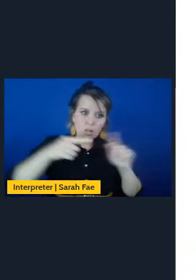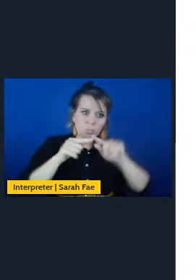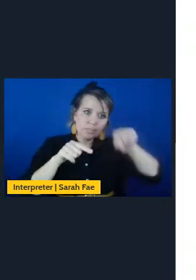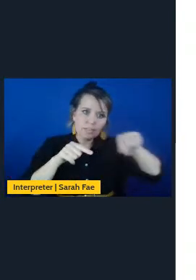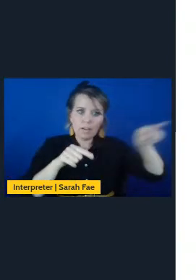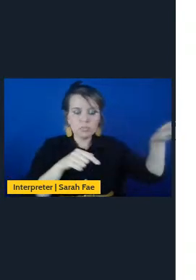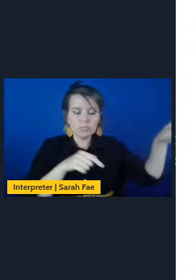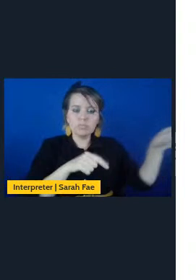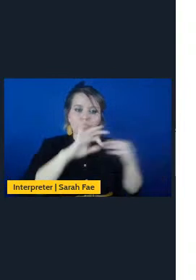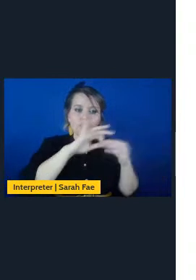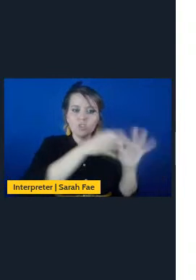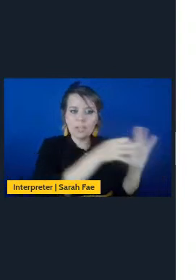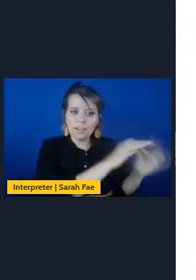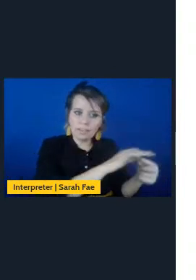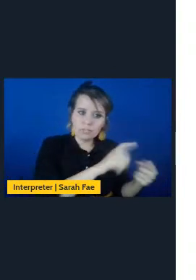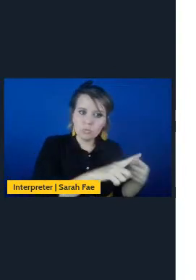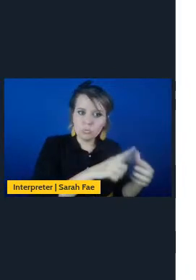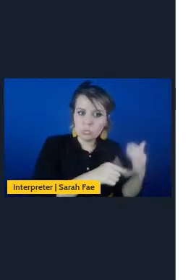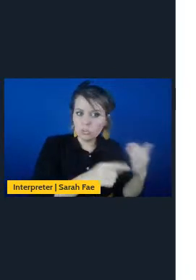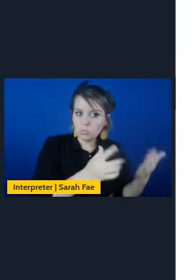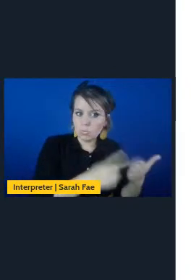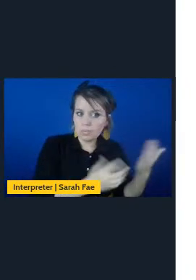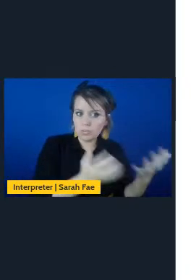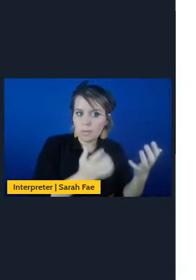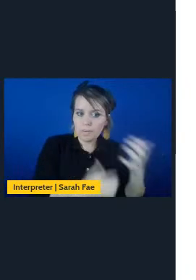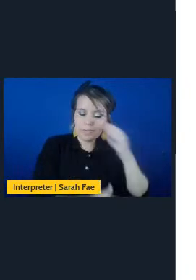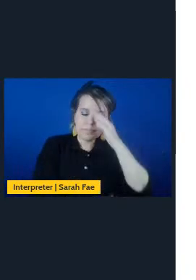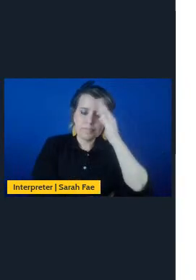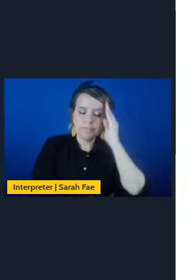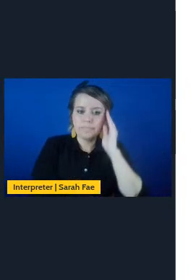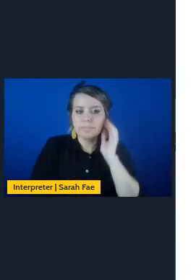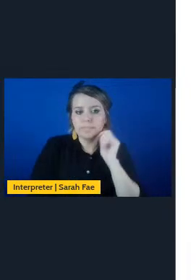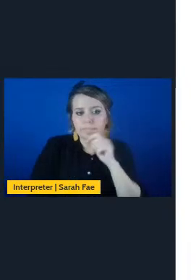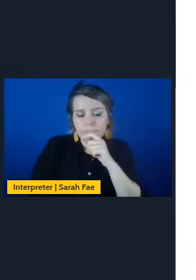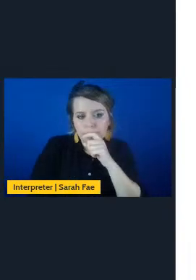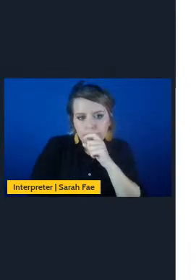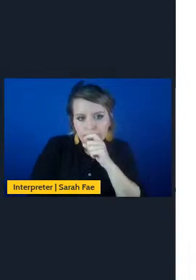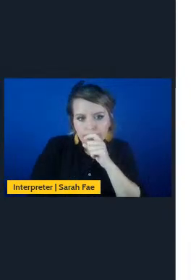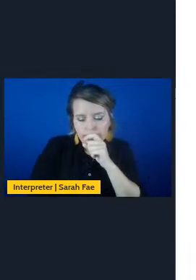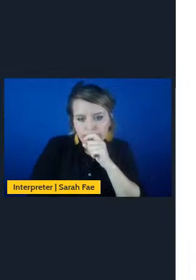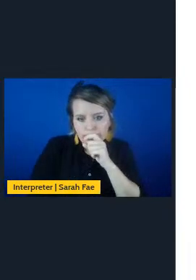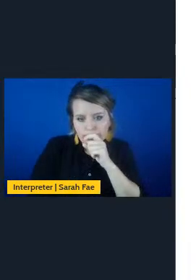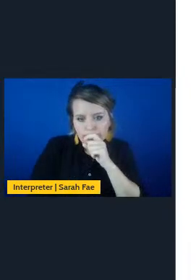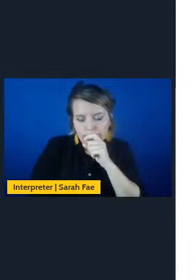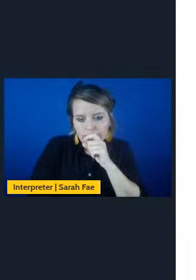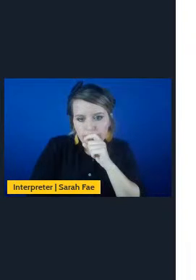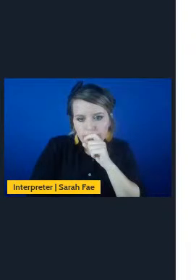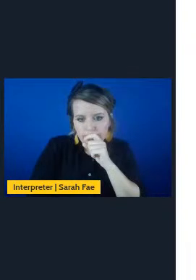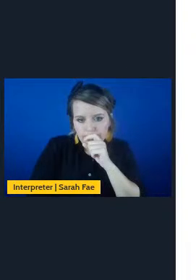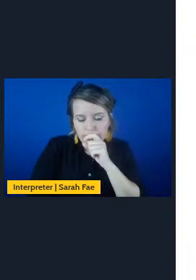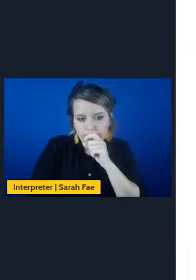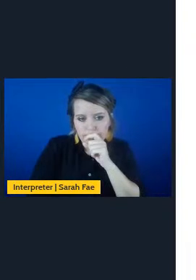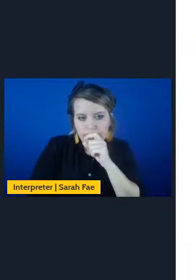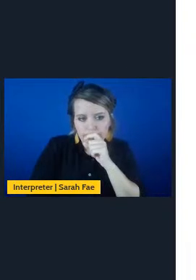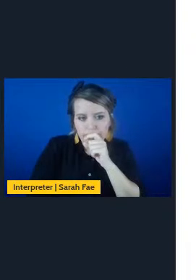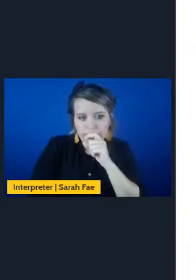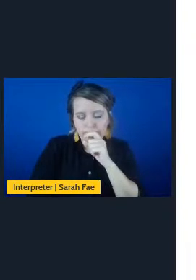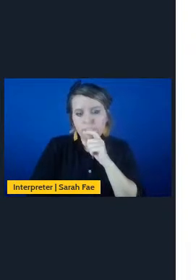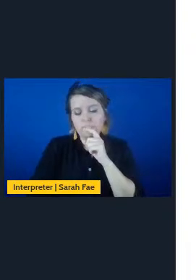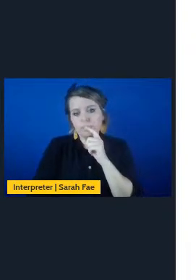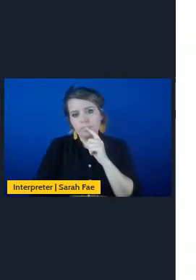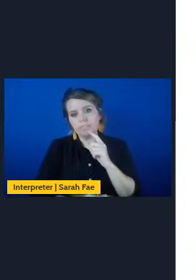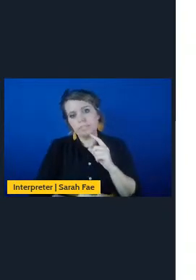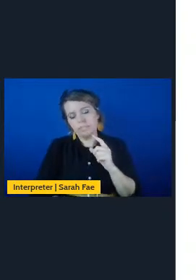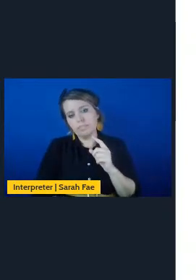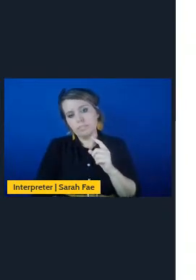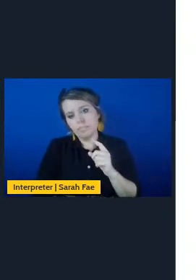environments. You provide the repository details, so GitHub or Bitbucket and the repository name. Separately,